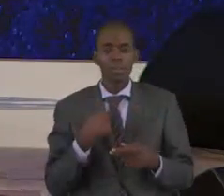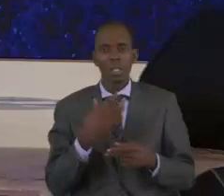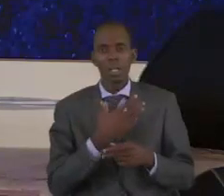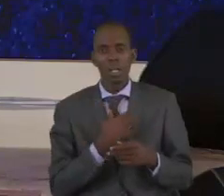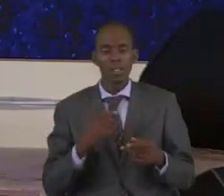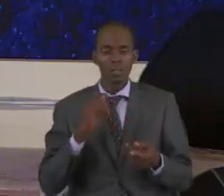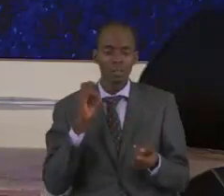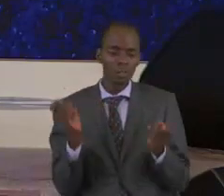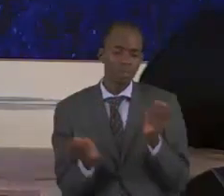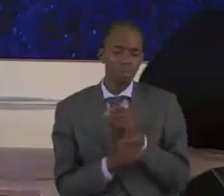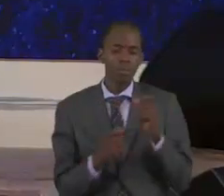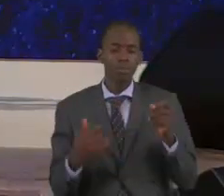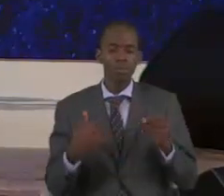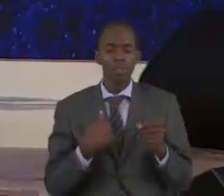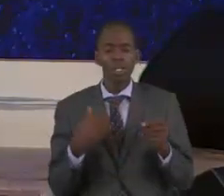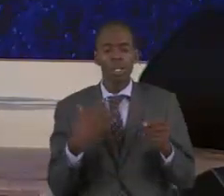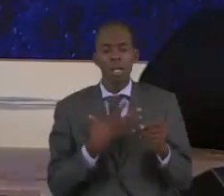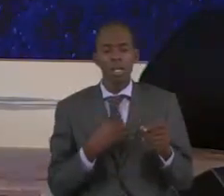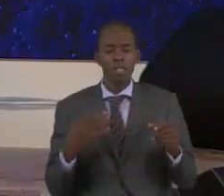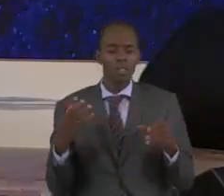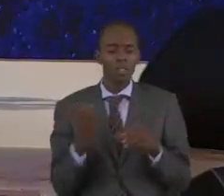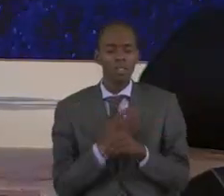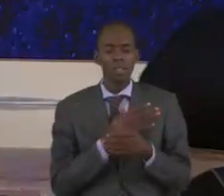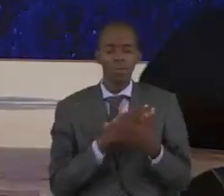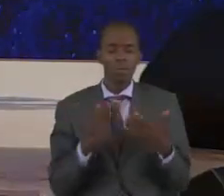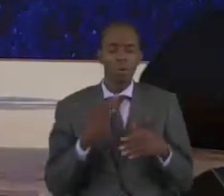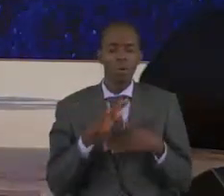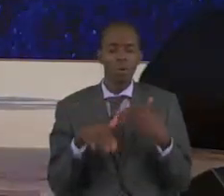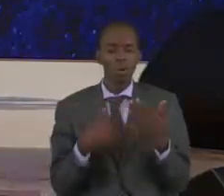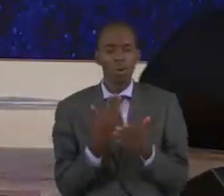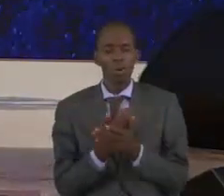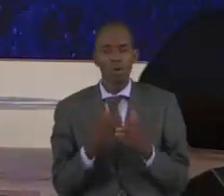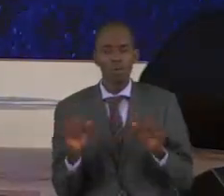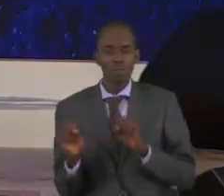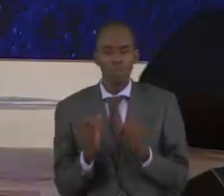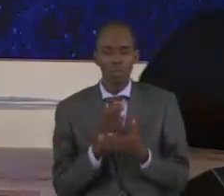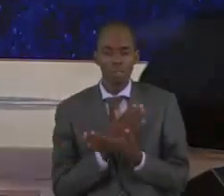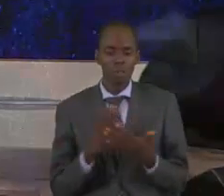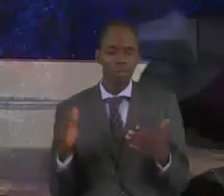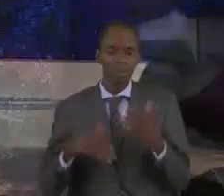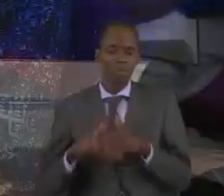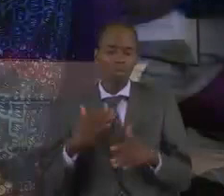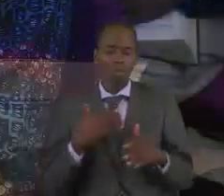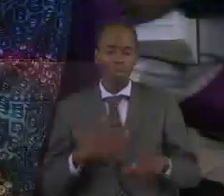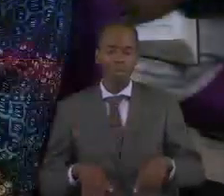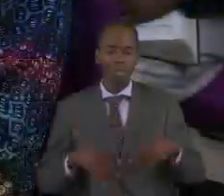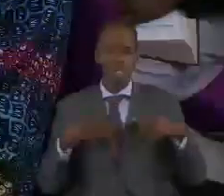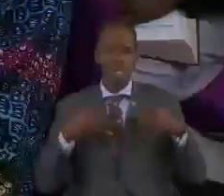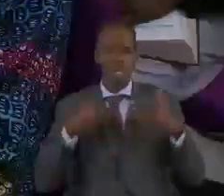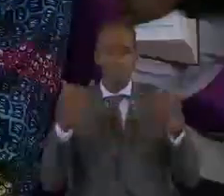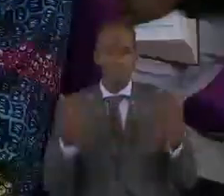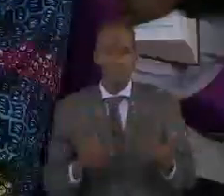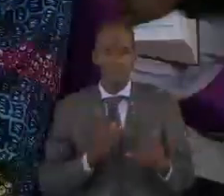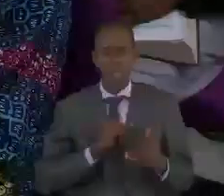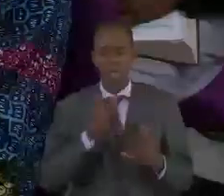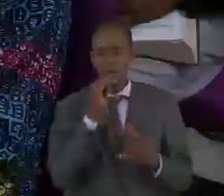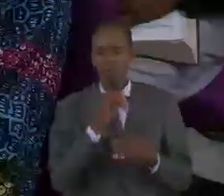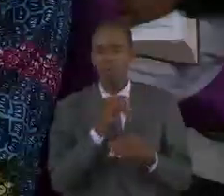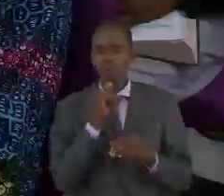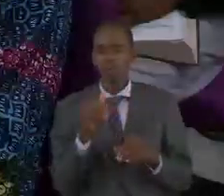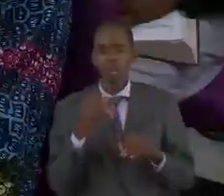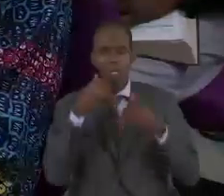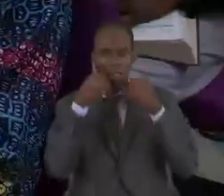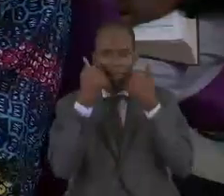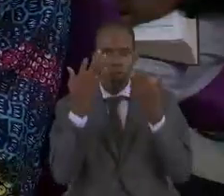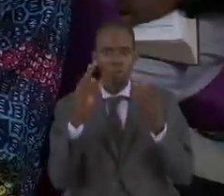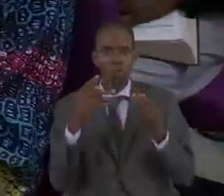transformed me, had shaken away all shakables out of my life. And now I am not ashamed of the gospel